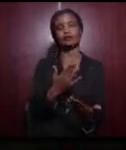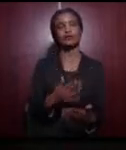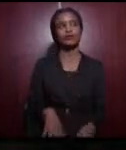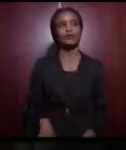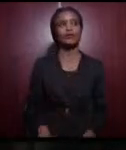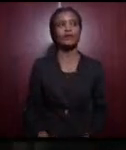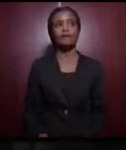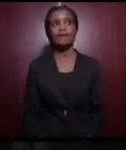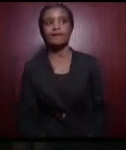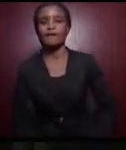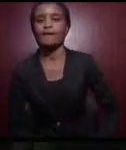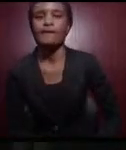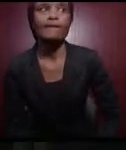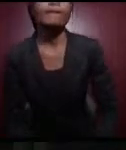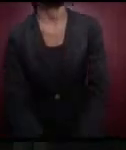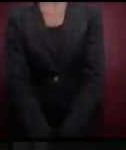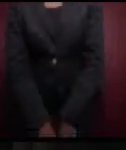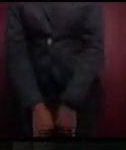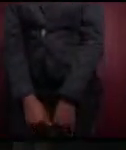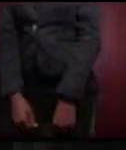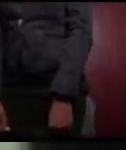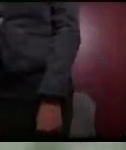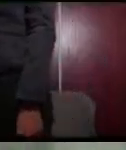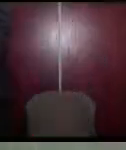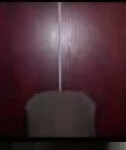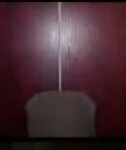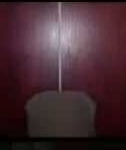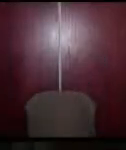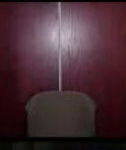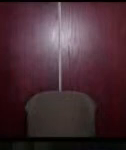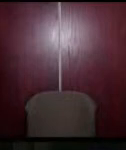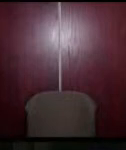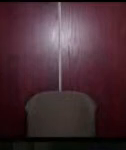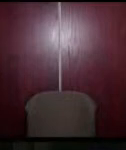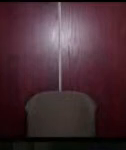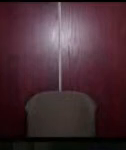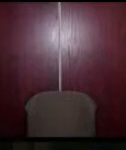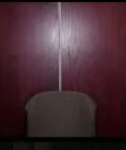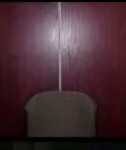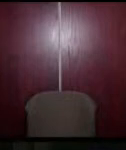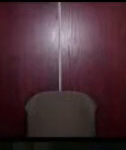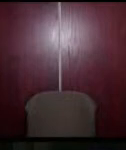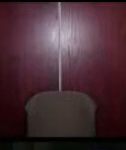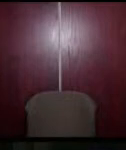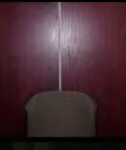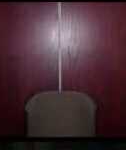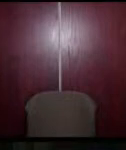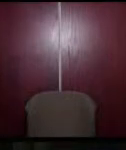Thank you very much. Lunch will be served